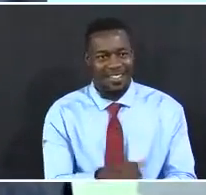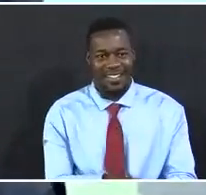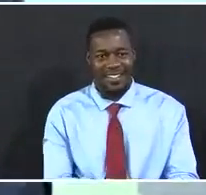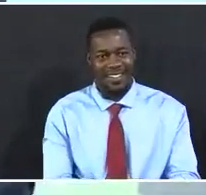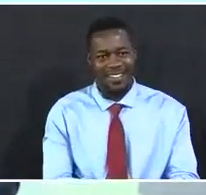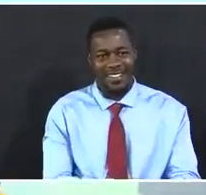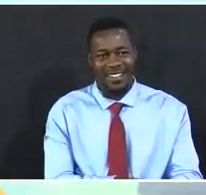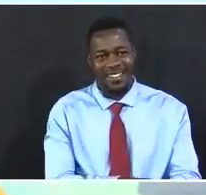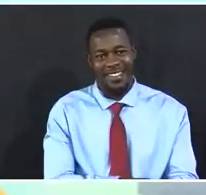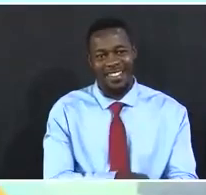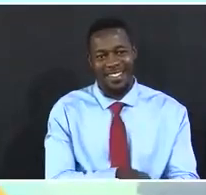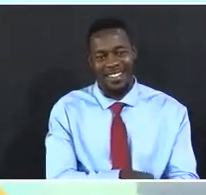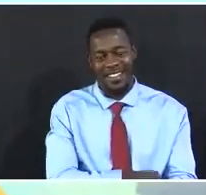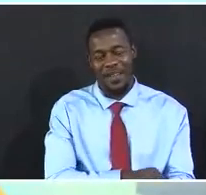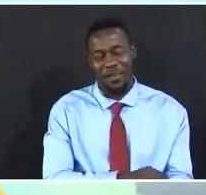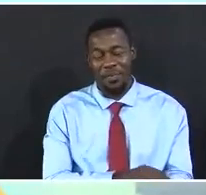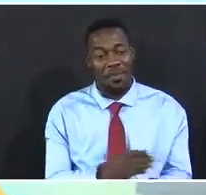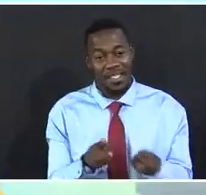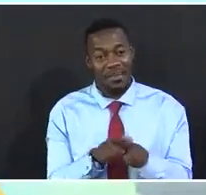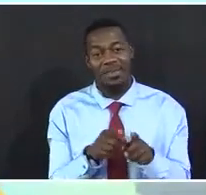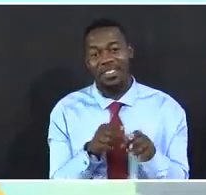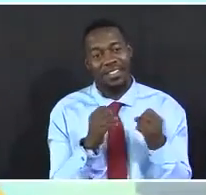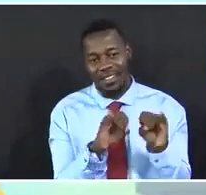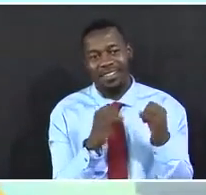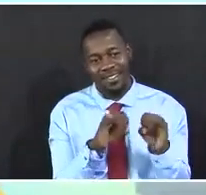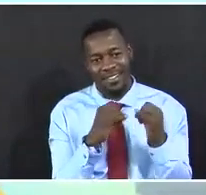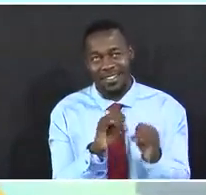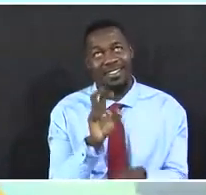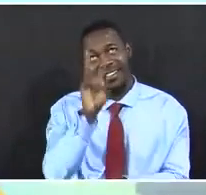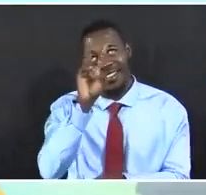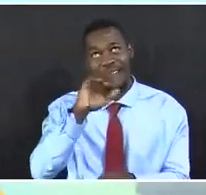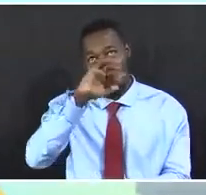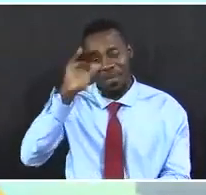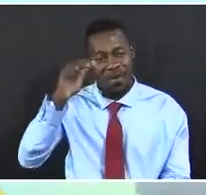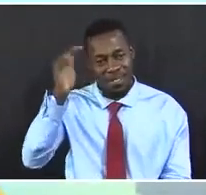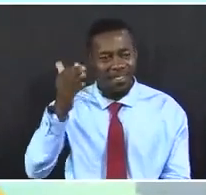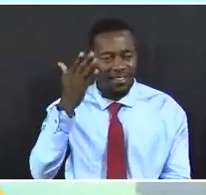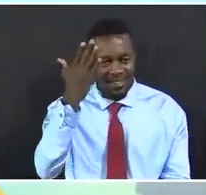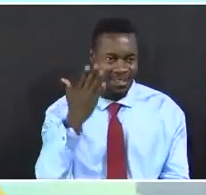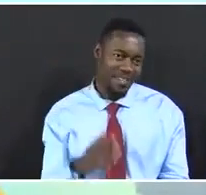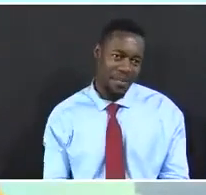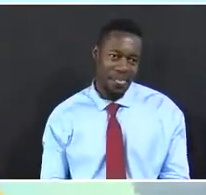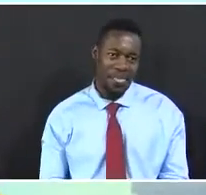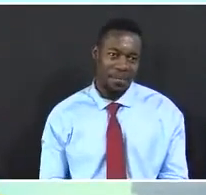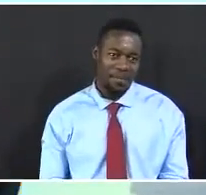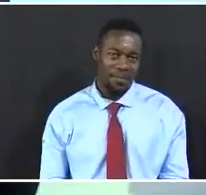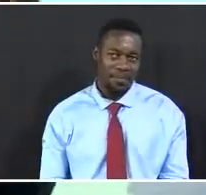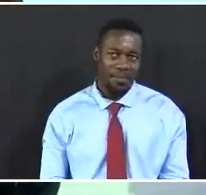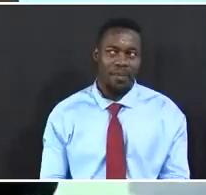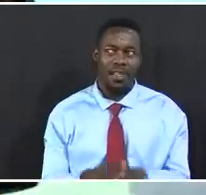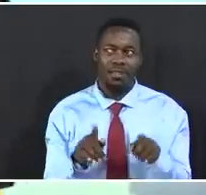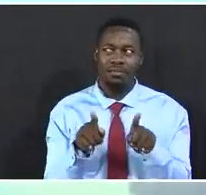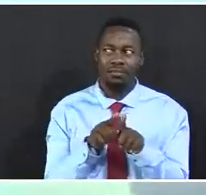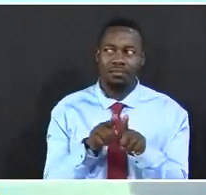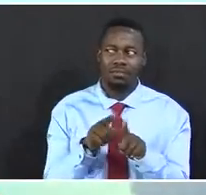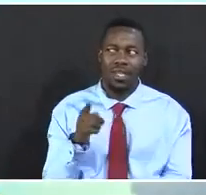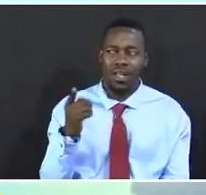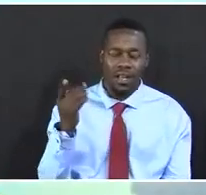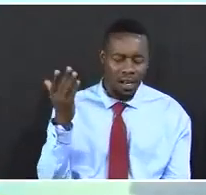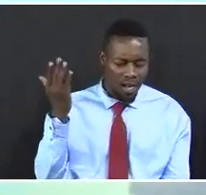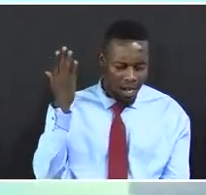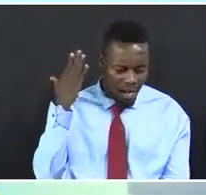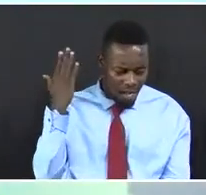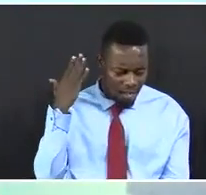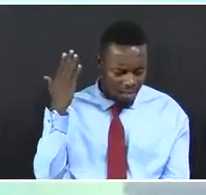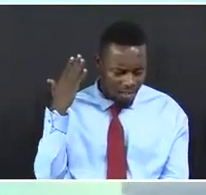friends, so we also have imaginary mountains, such as we had during the last campaign. You remember the